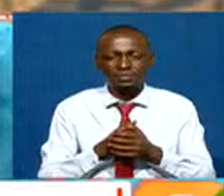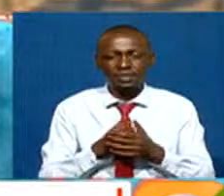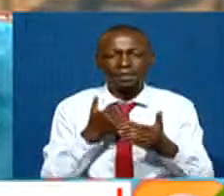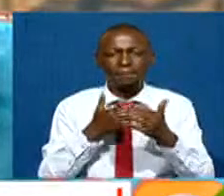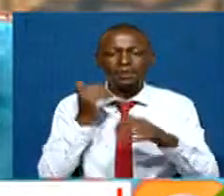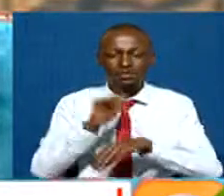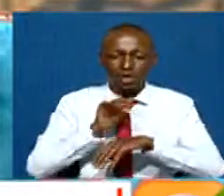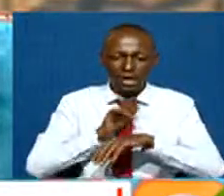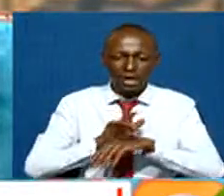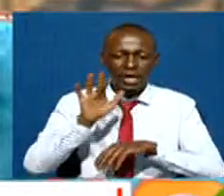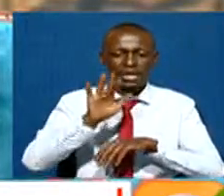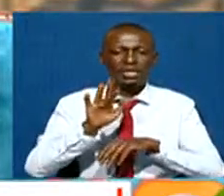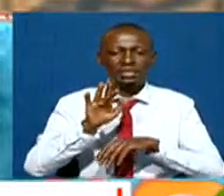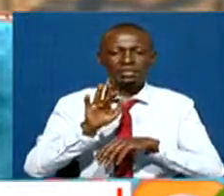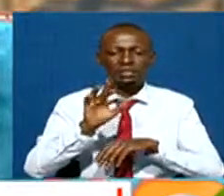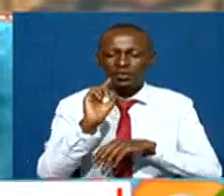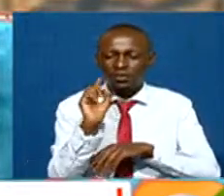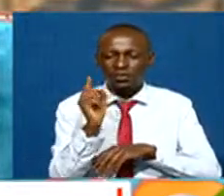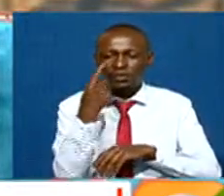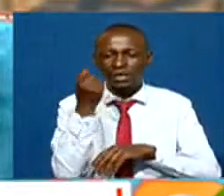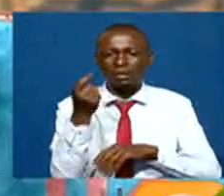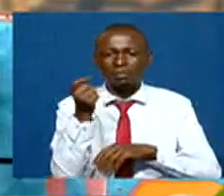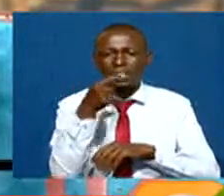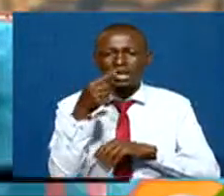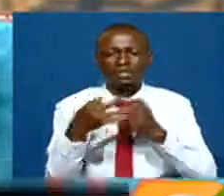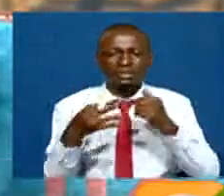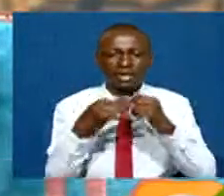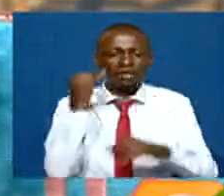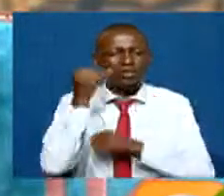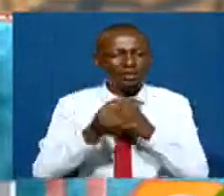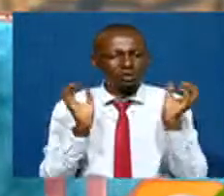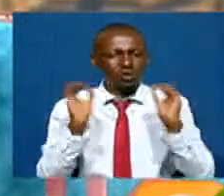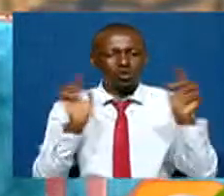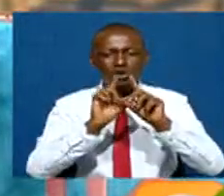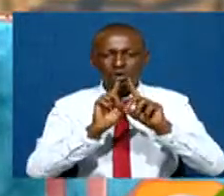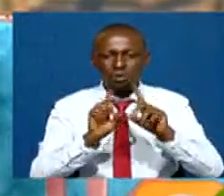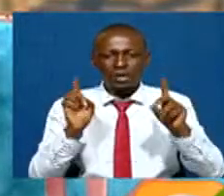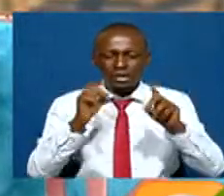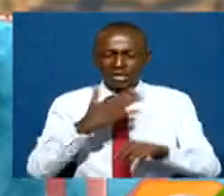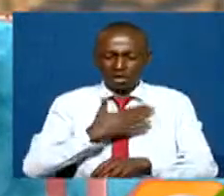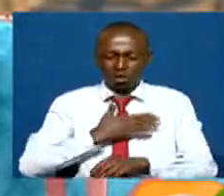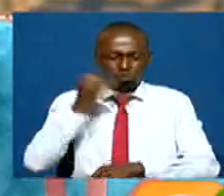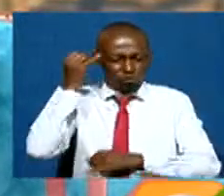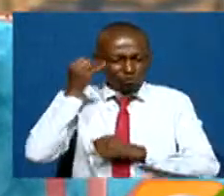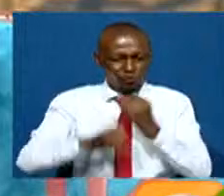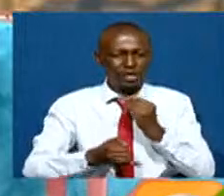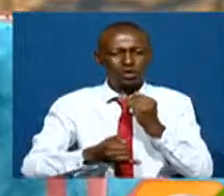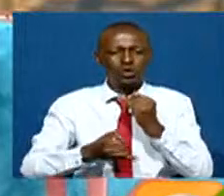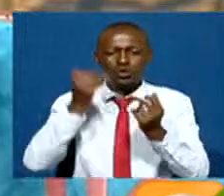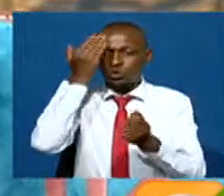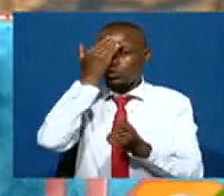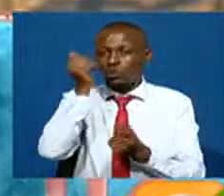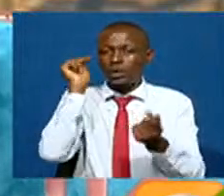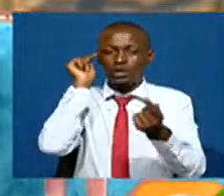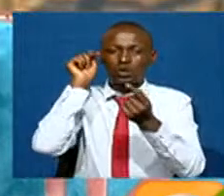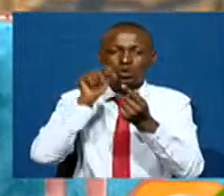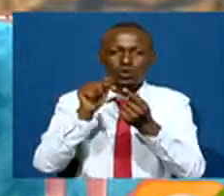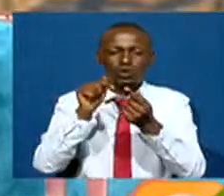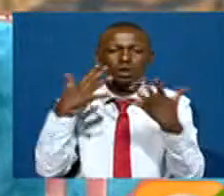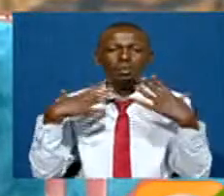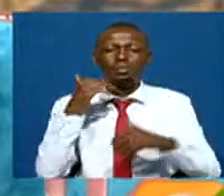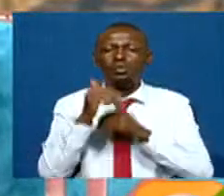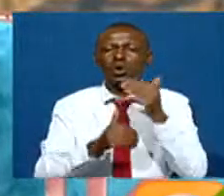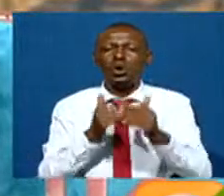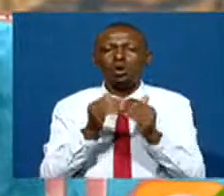why we've put 31st of August. That is not the absolute deadline, but it is our deadline for the purpose of ensuring people are compliant.